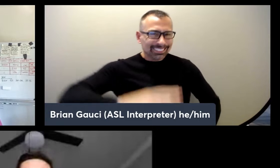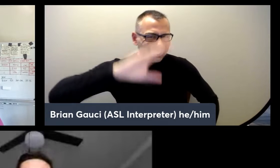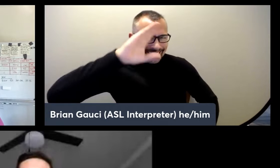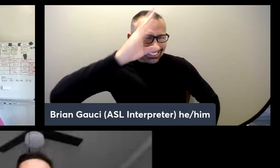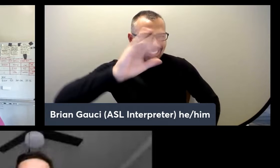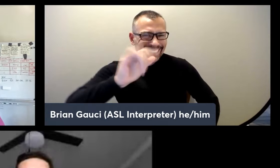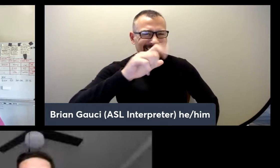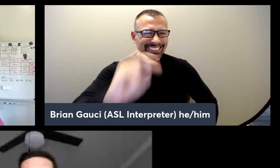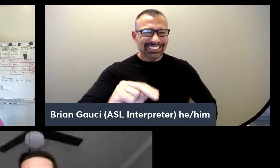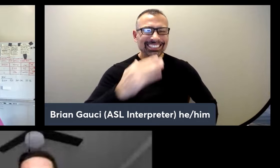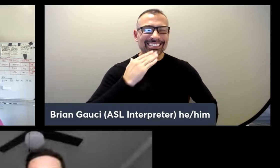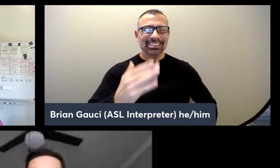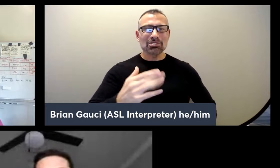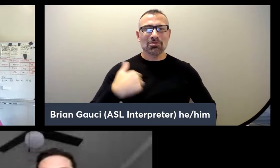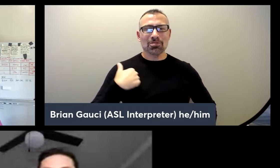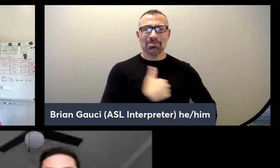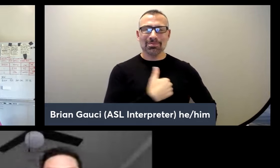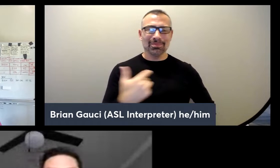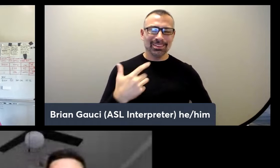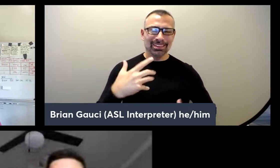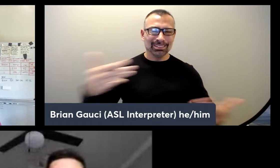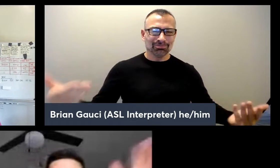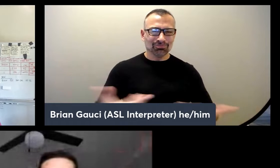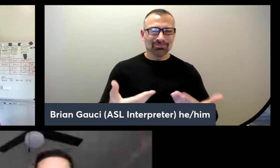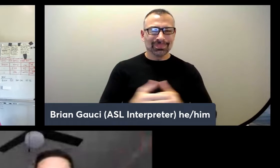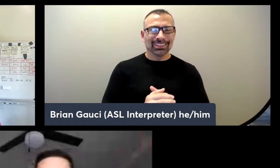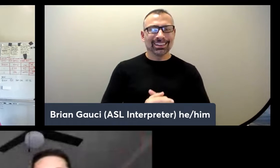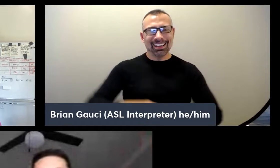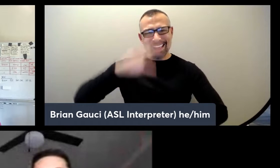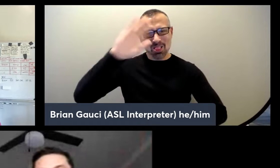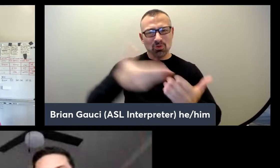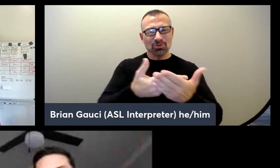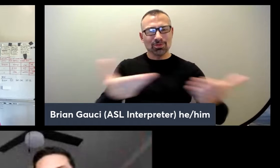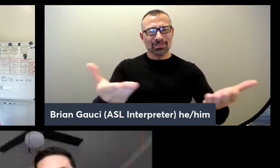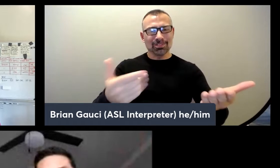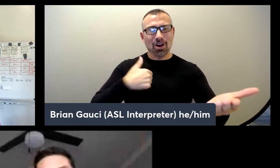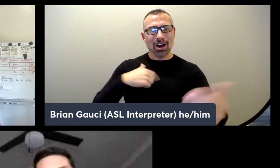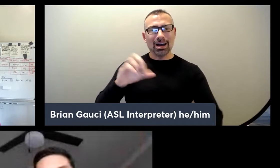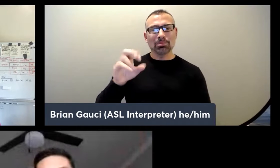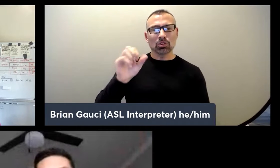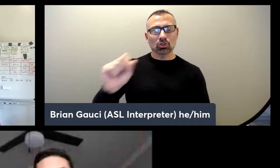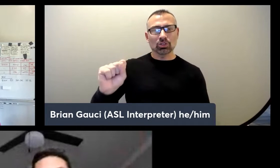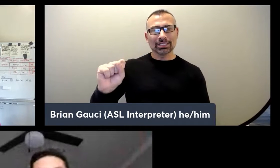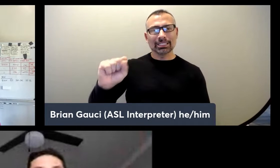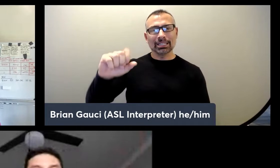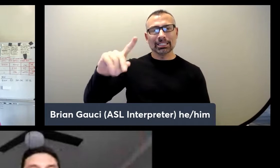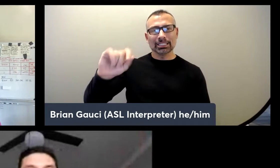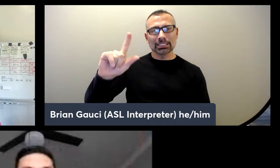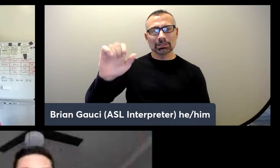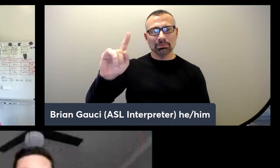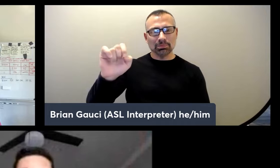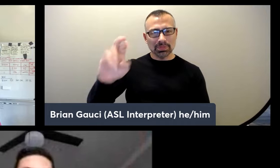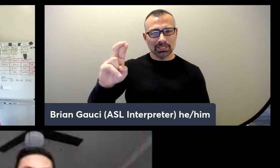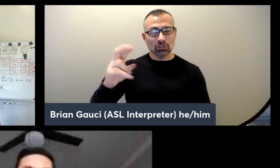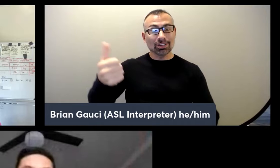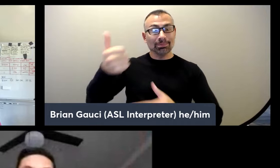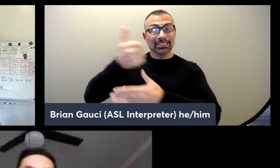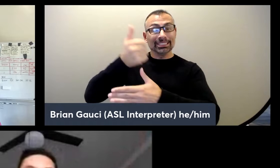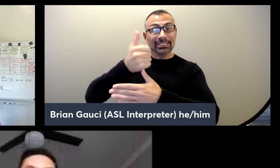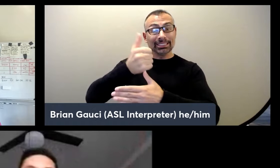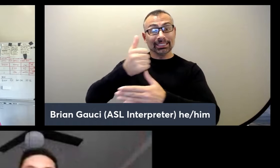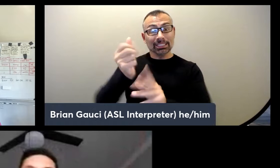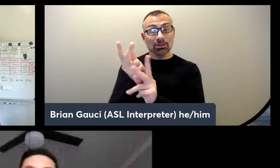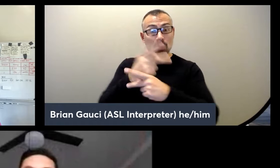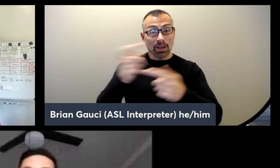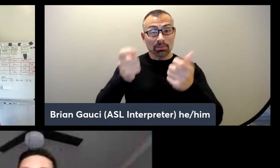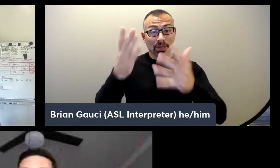for having me. And hello, everybody in the audience. My name is Chris Splinter. I'm a senior product manager on the Kubernetes team here at